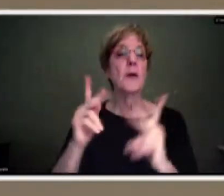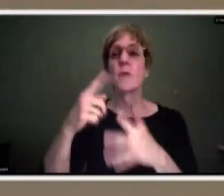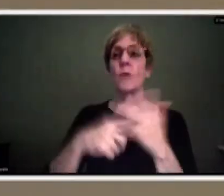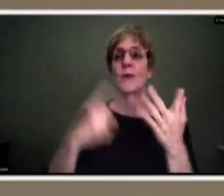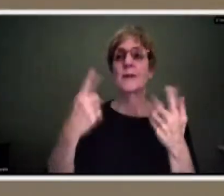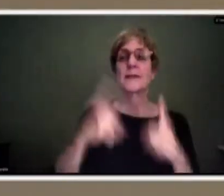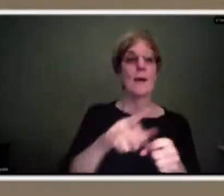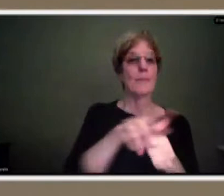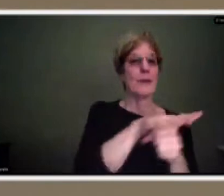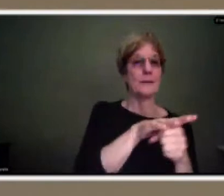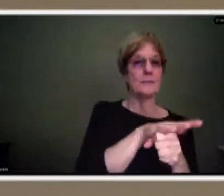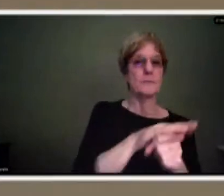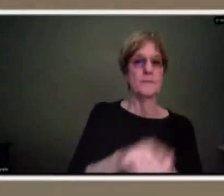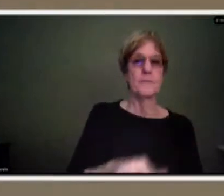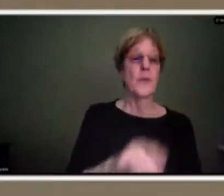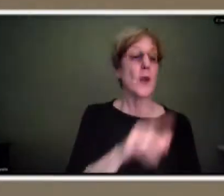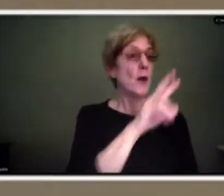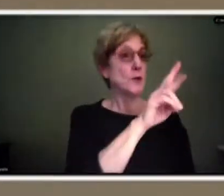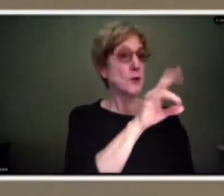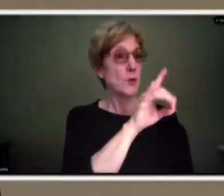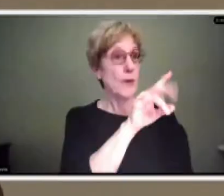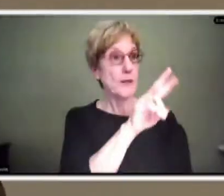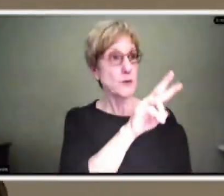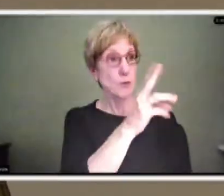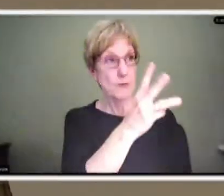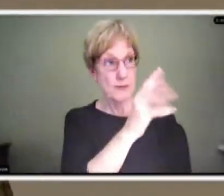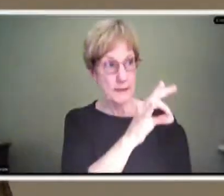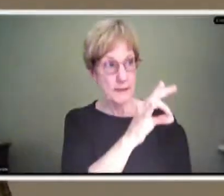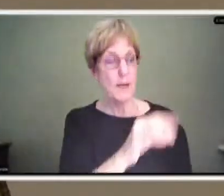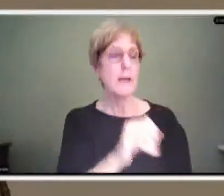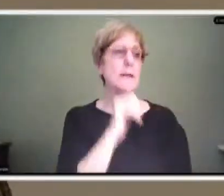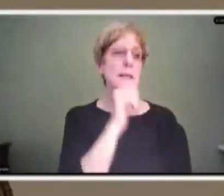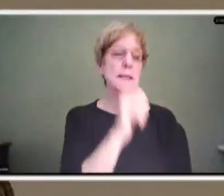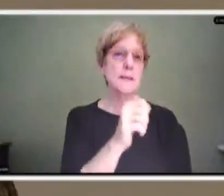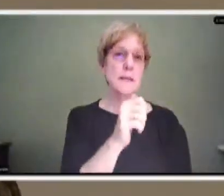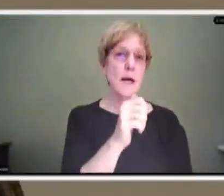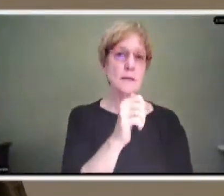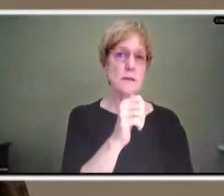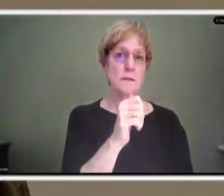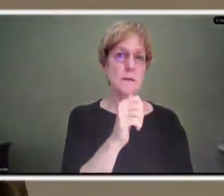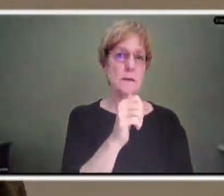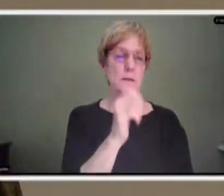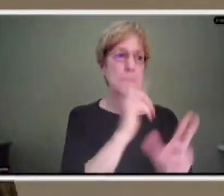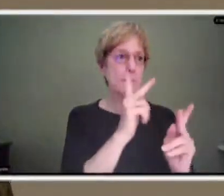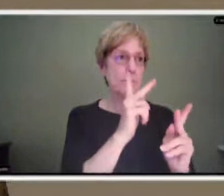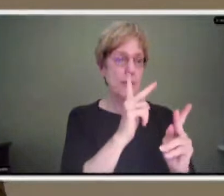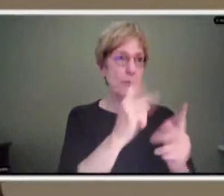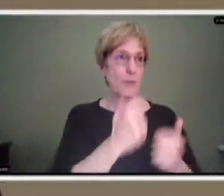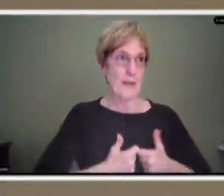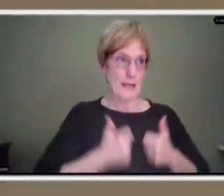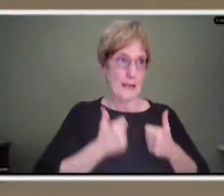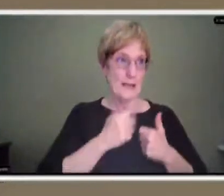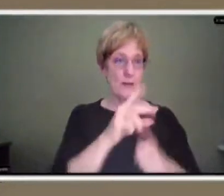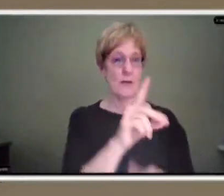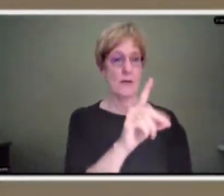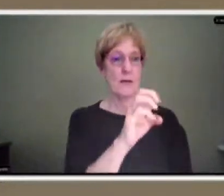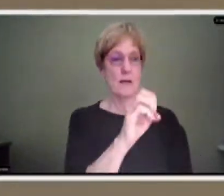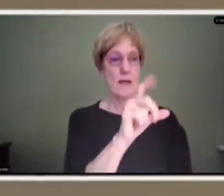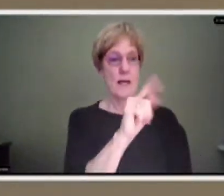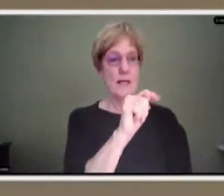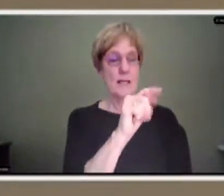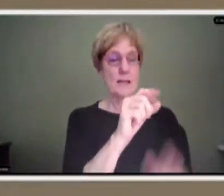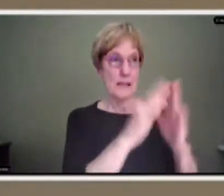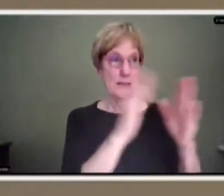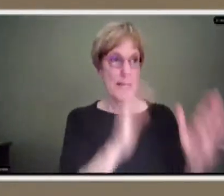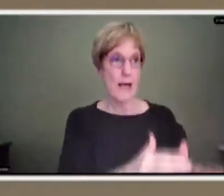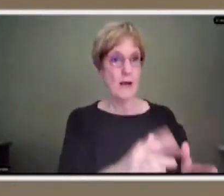lives in 28269, so and is not a resident at the Delta House. So we could mail those out 3 months in advance and post